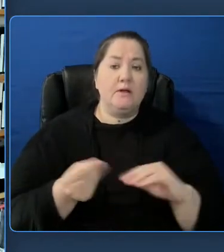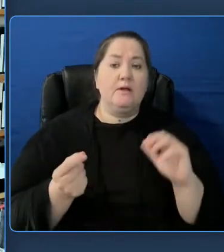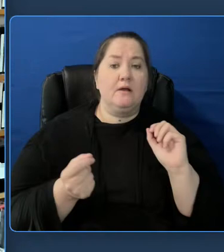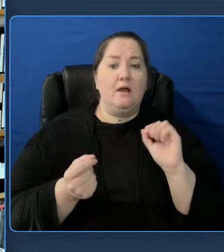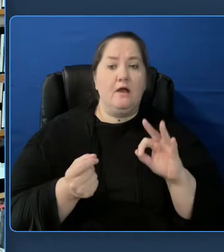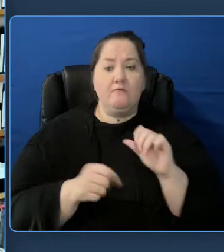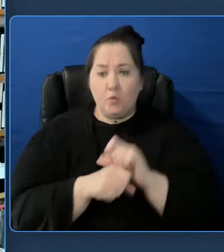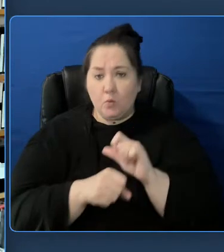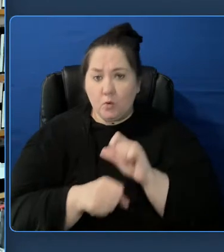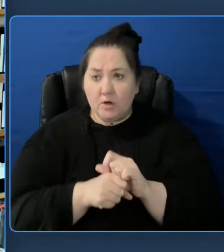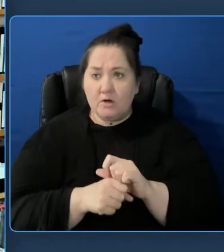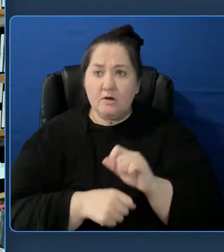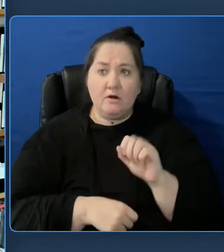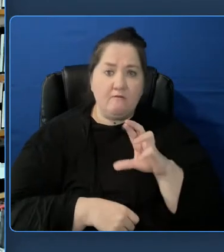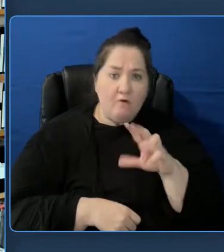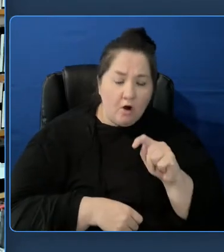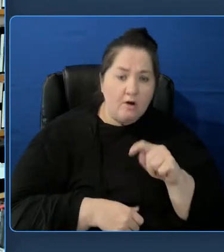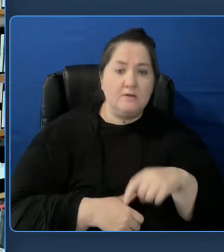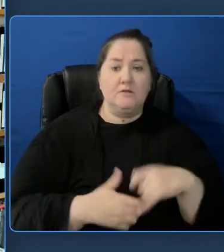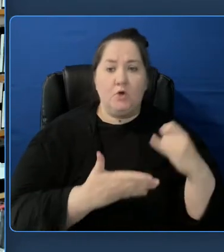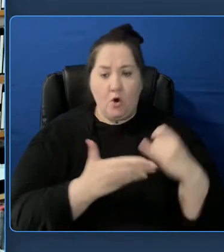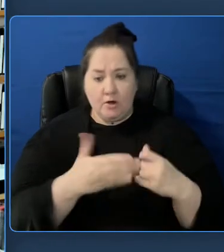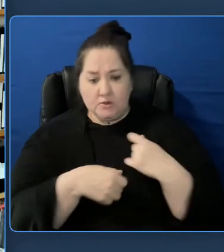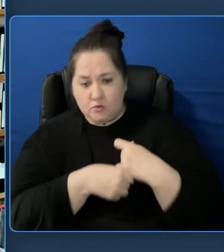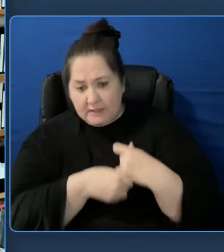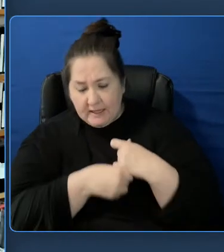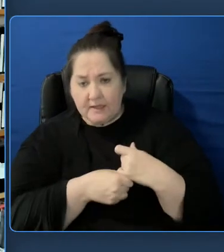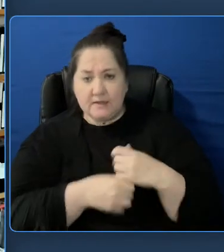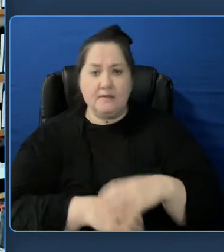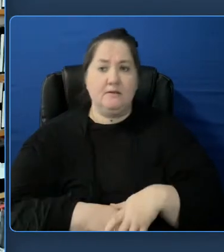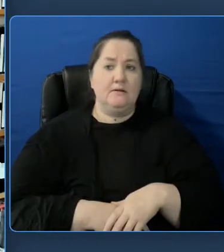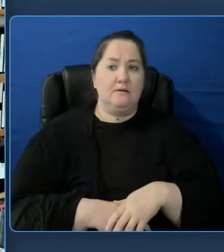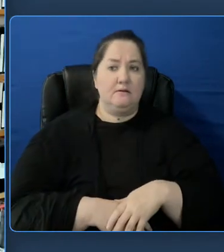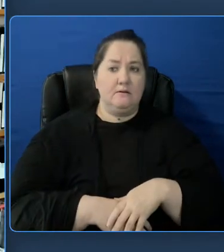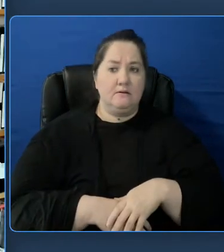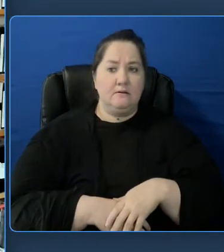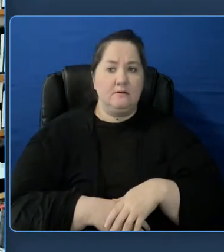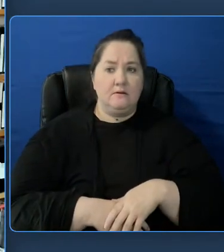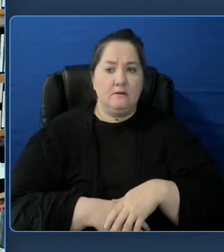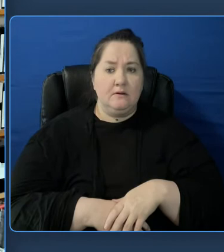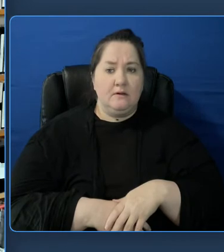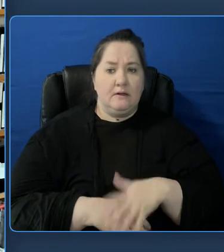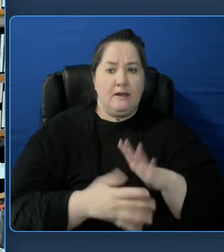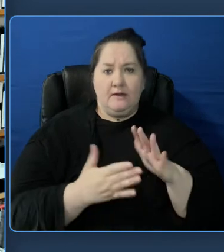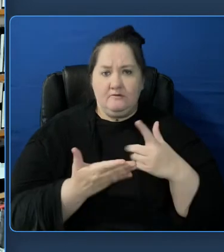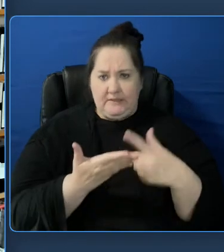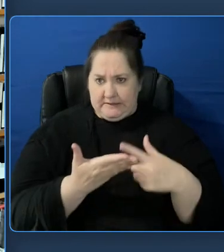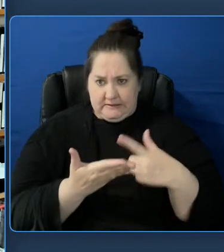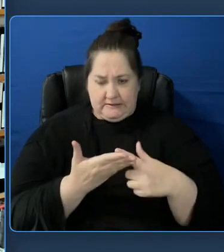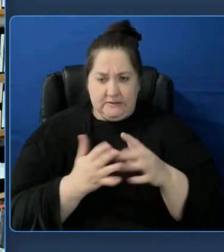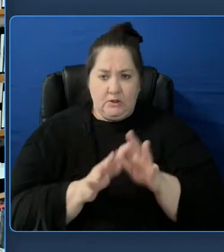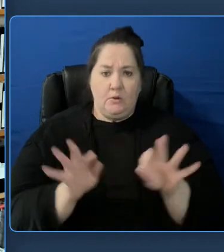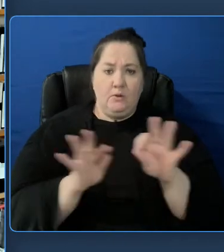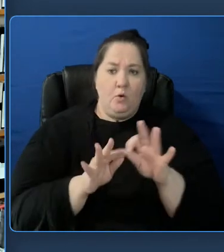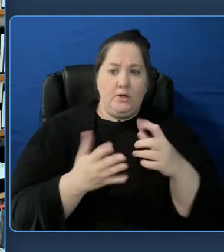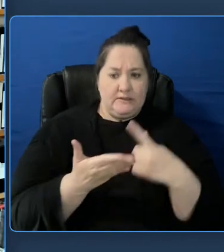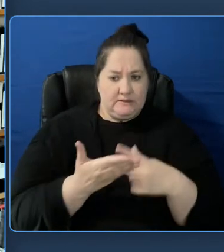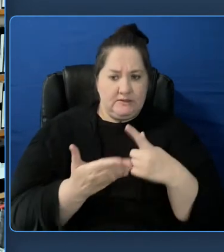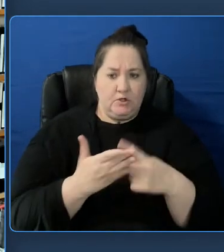of the work of art that the artist has created? So it's kind of a discussion, an important discussion